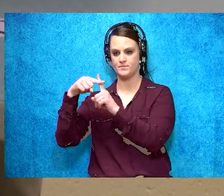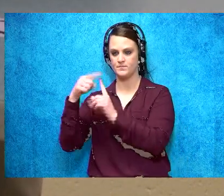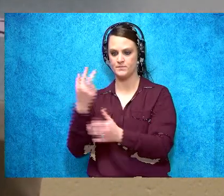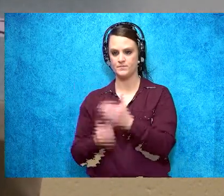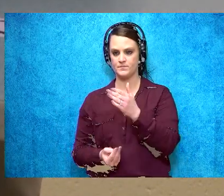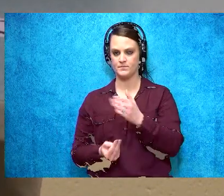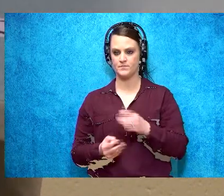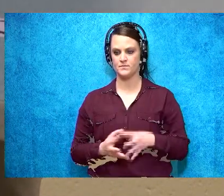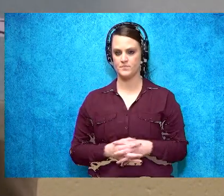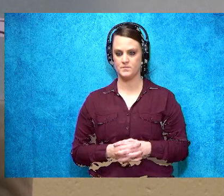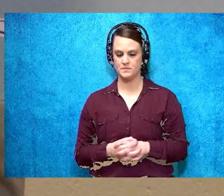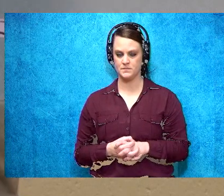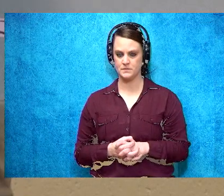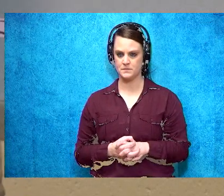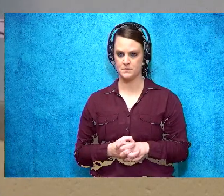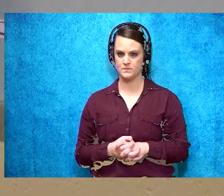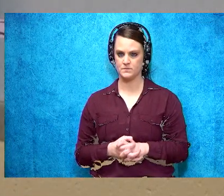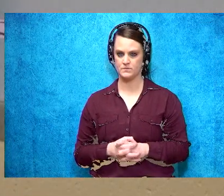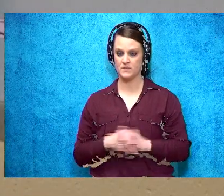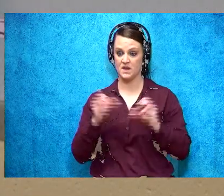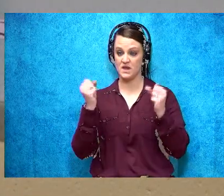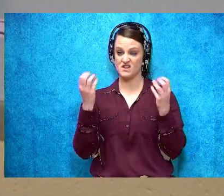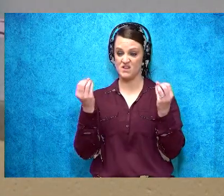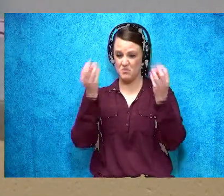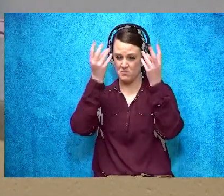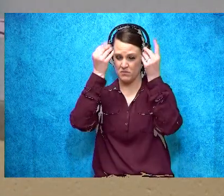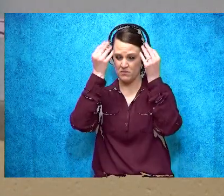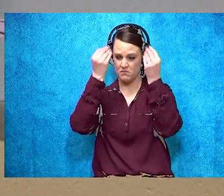addition. All right, so what do you think?